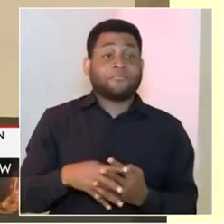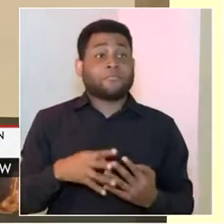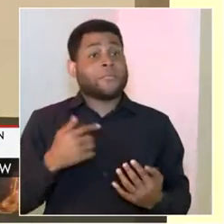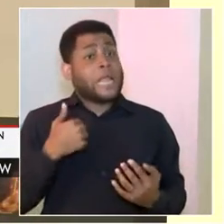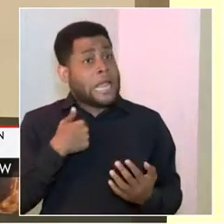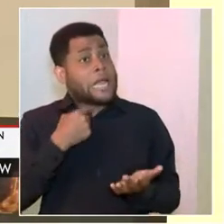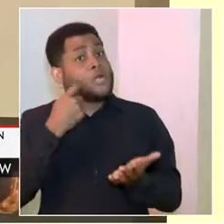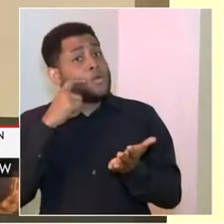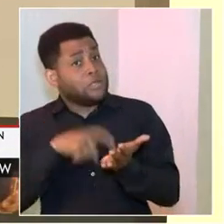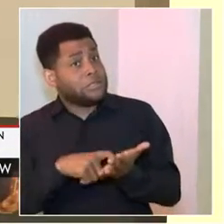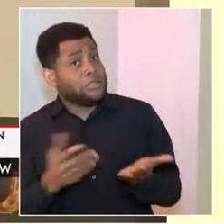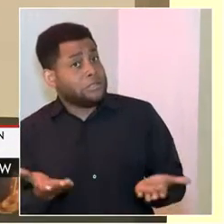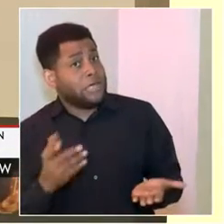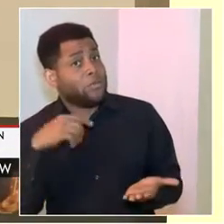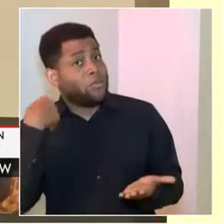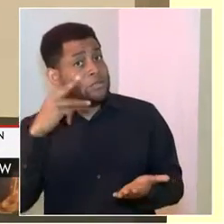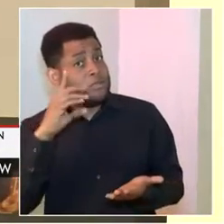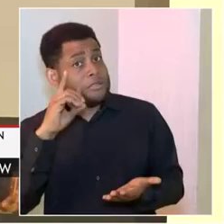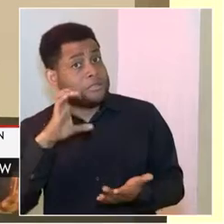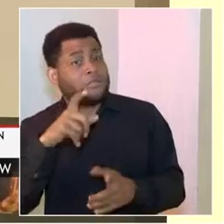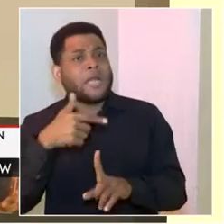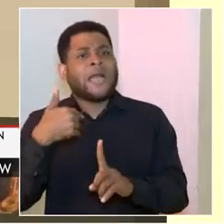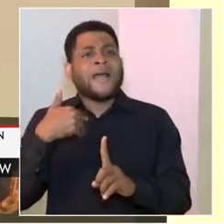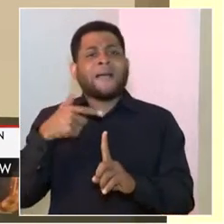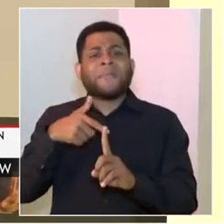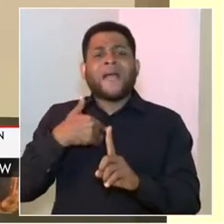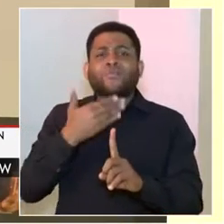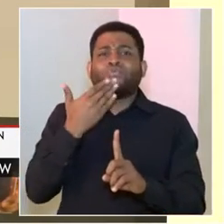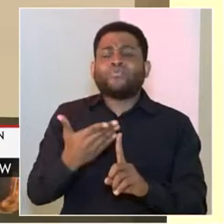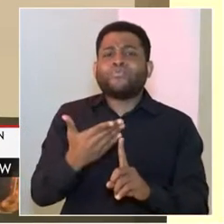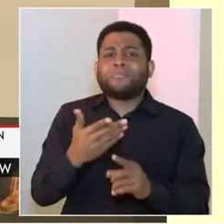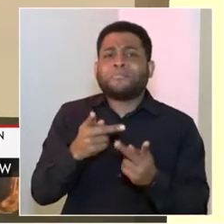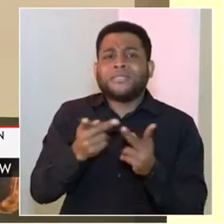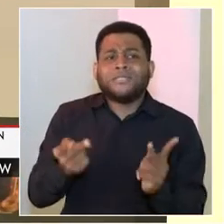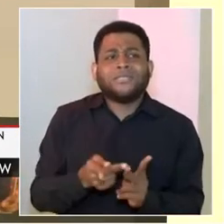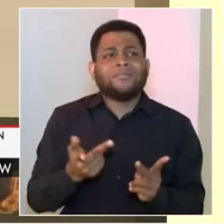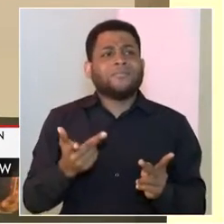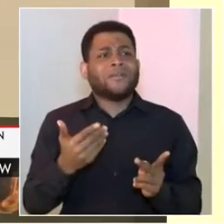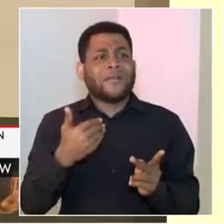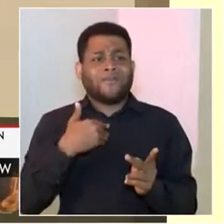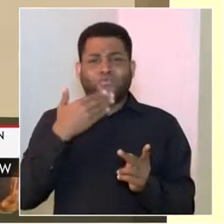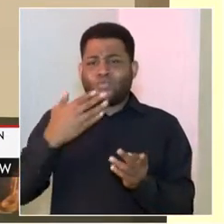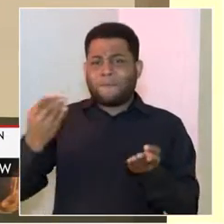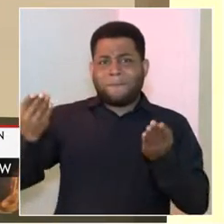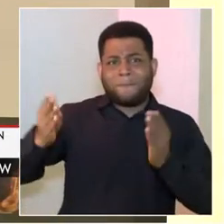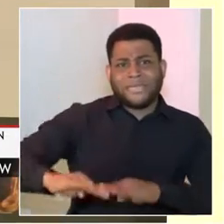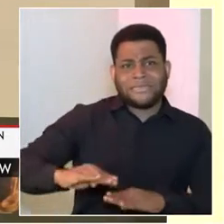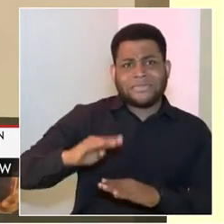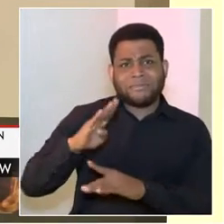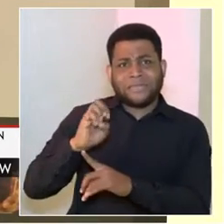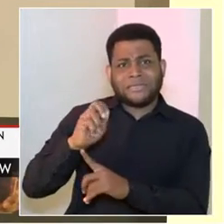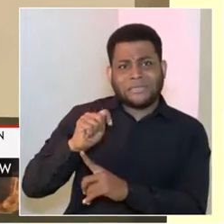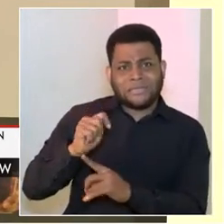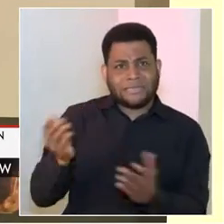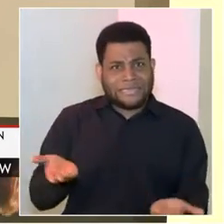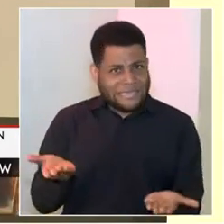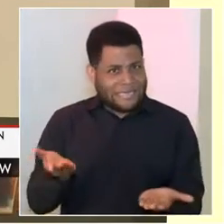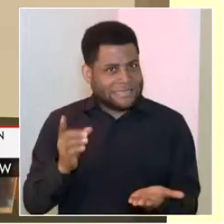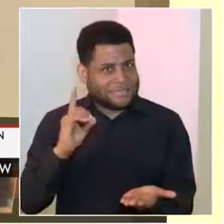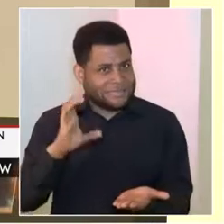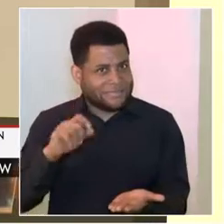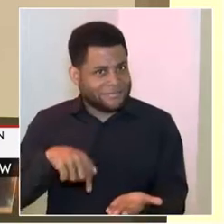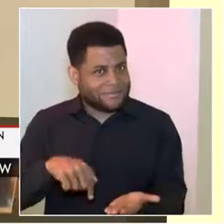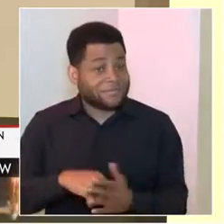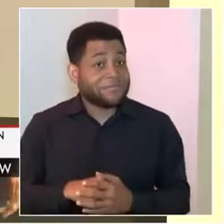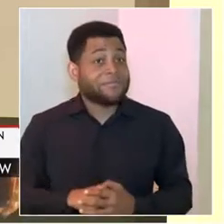good bet in 2024. So we're going to work together, count on us as your partners, and we're counting on you in